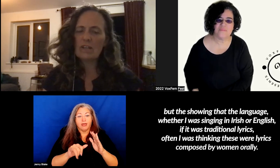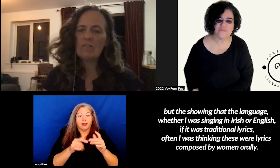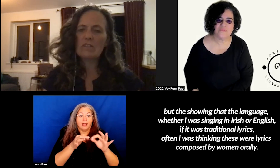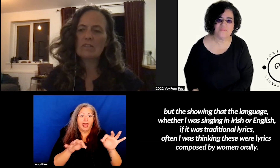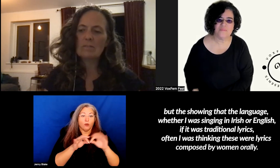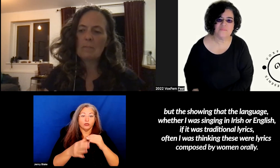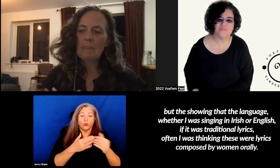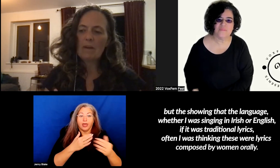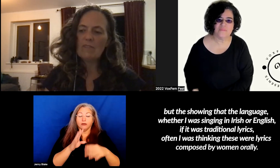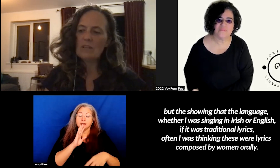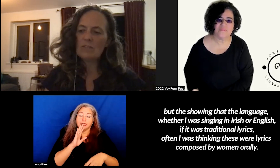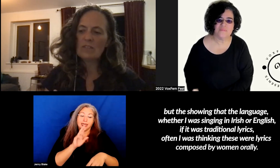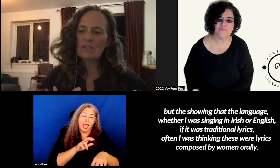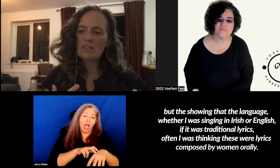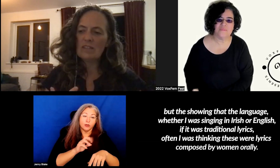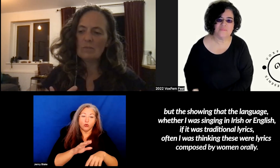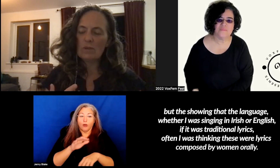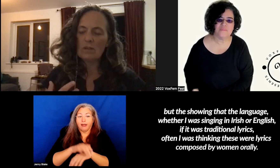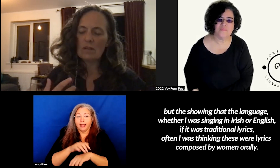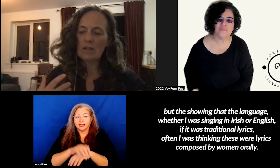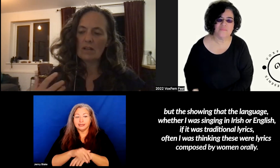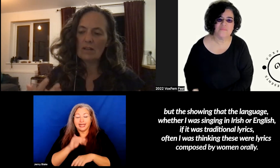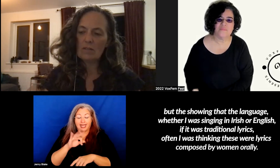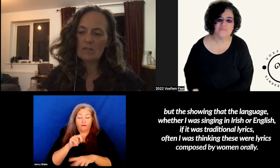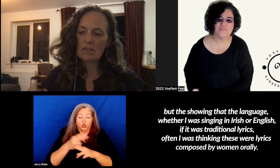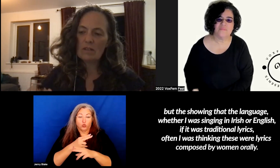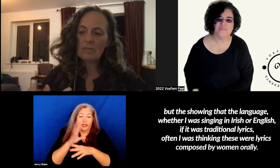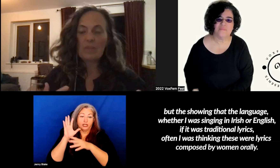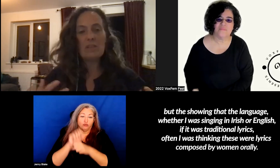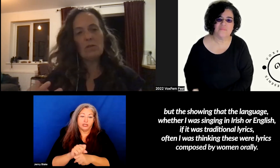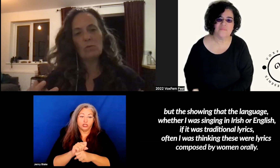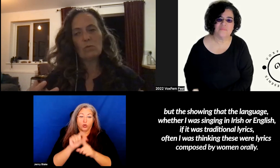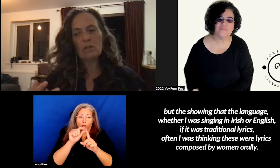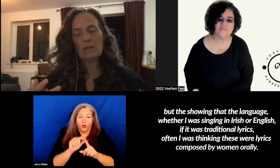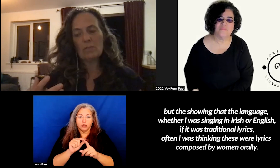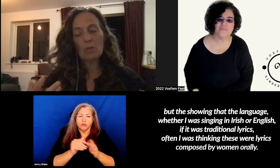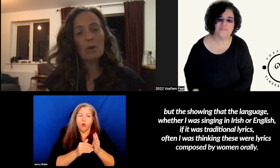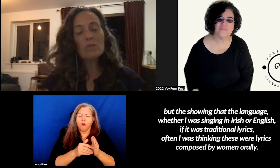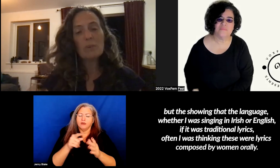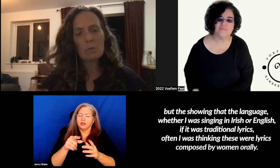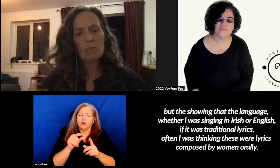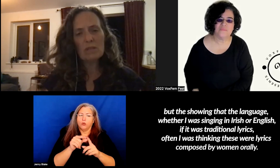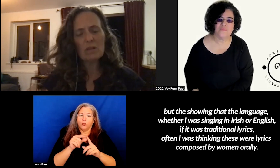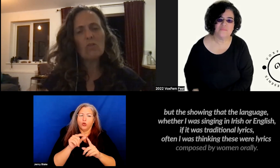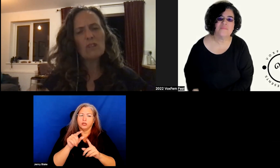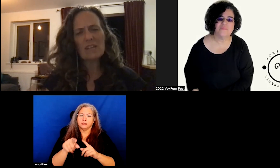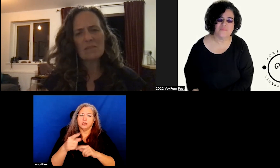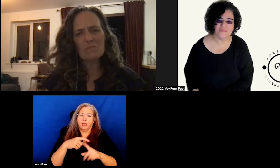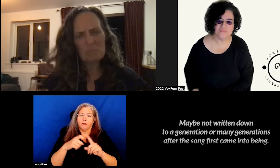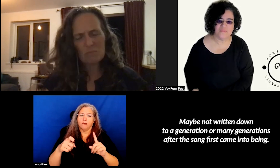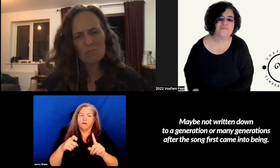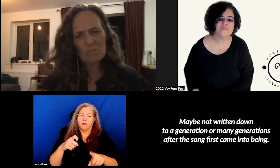traditional lyrics, often I was thinking these were lyrics, you know, composed by women